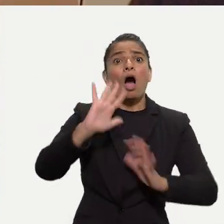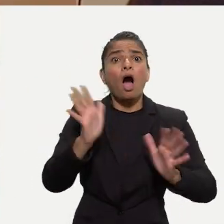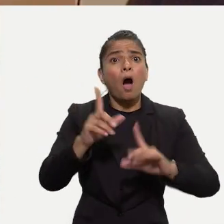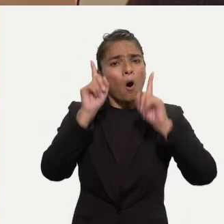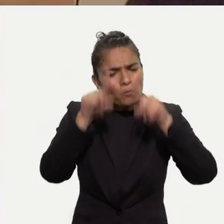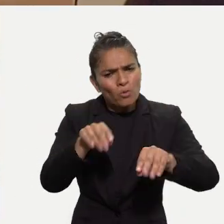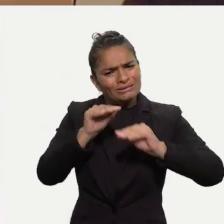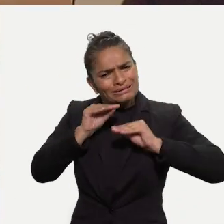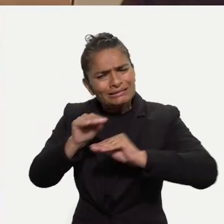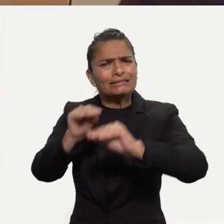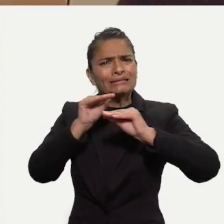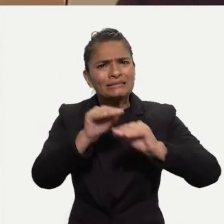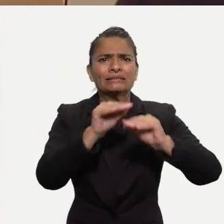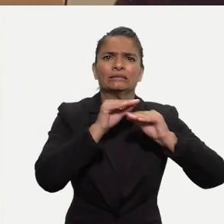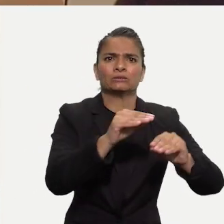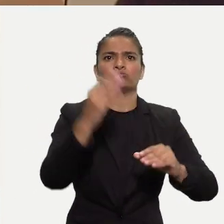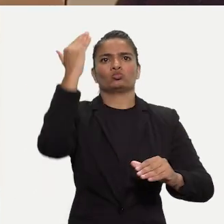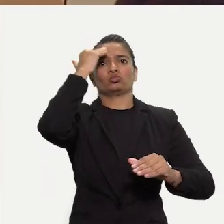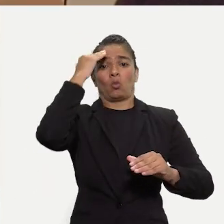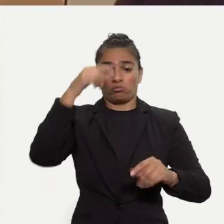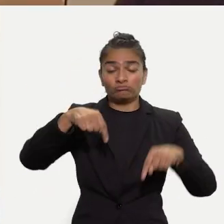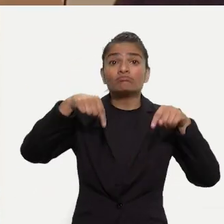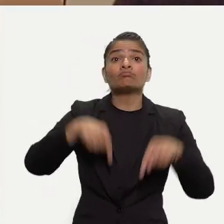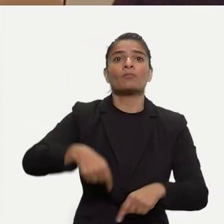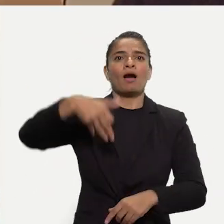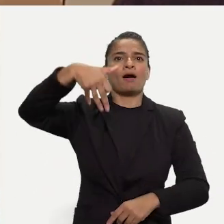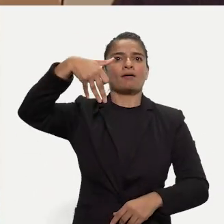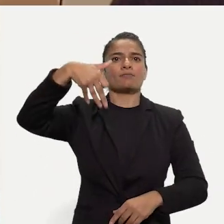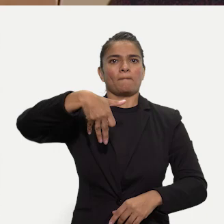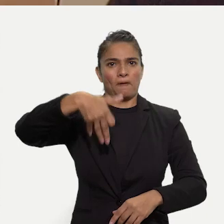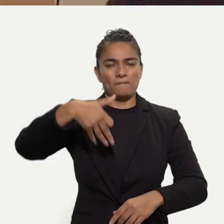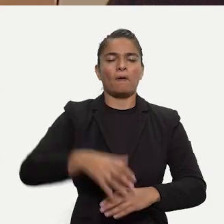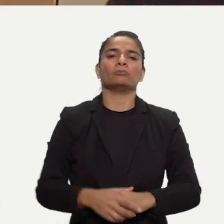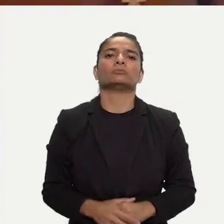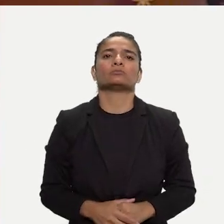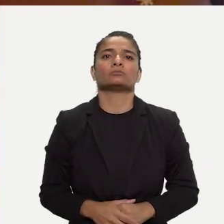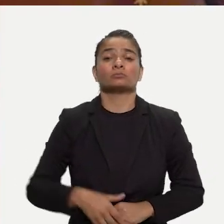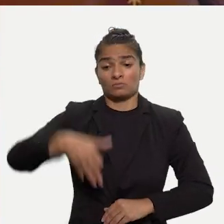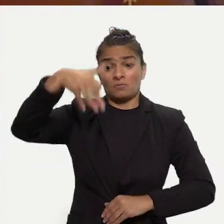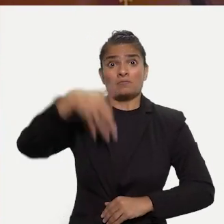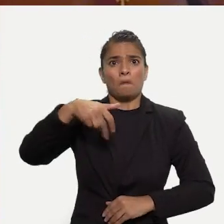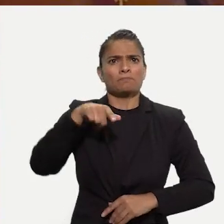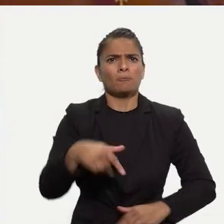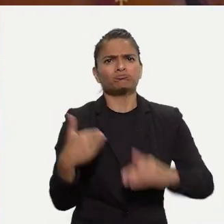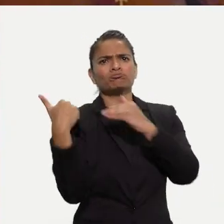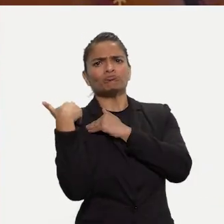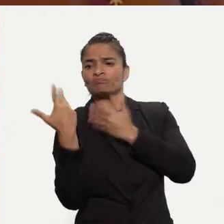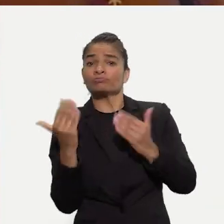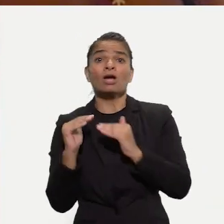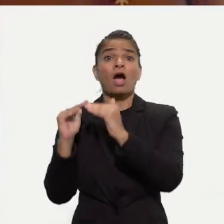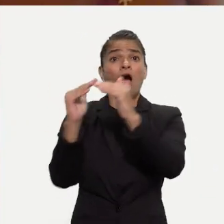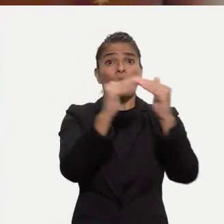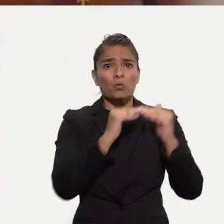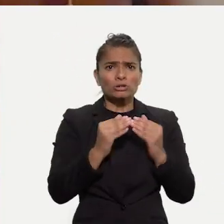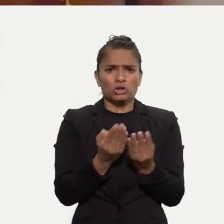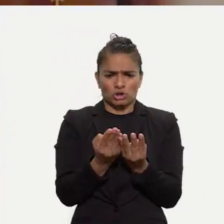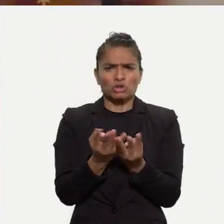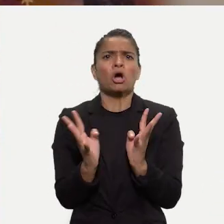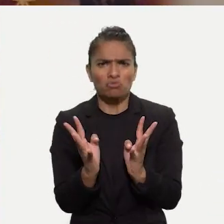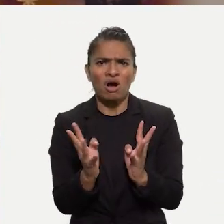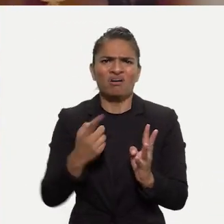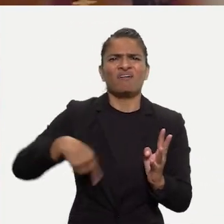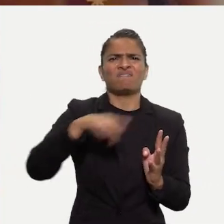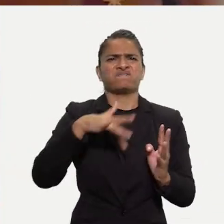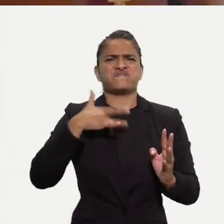our people, because sometimes we think we know, but we actually don't know. In Namibia, we have a minister with disabilities. That is